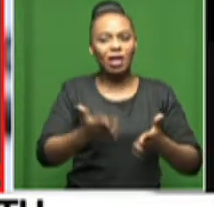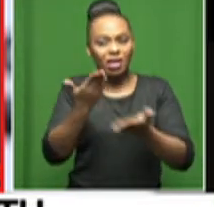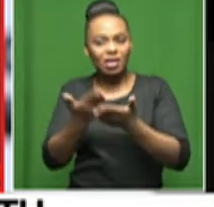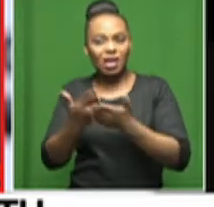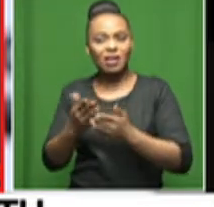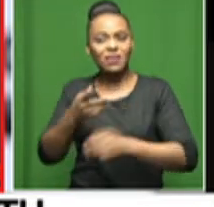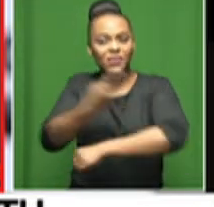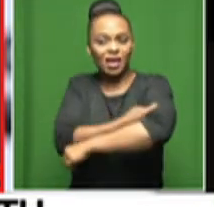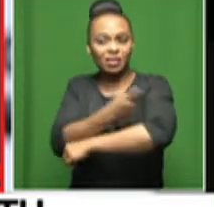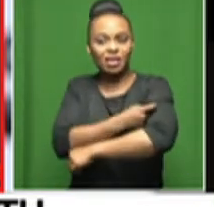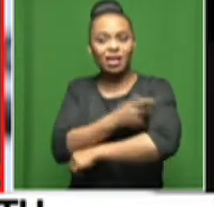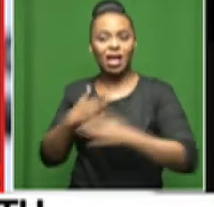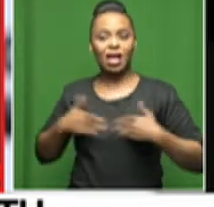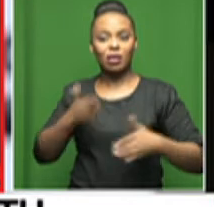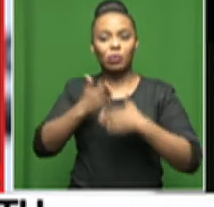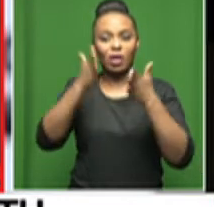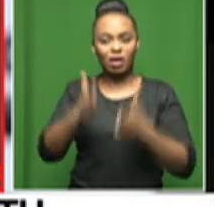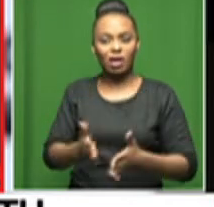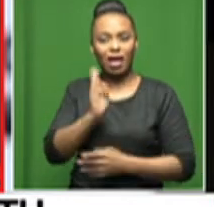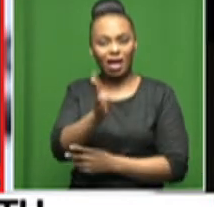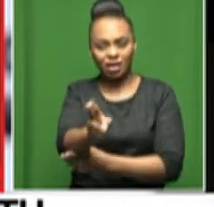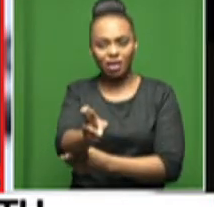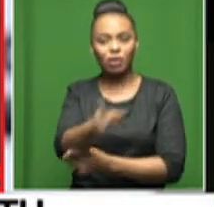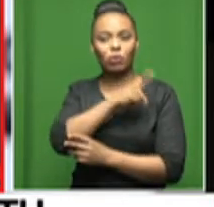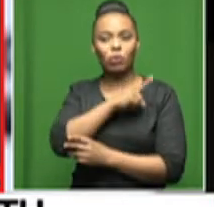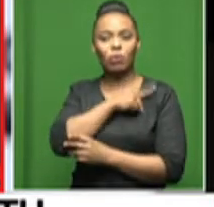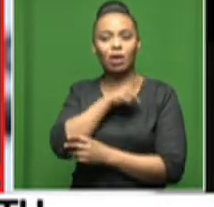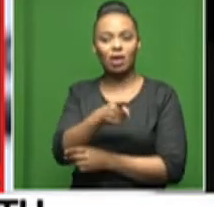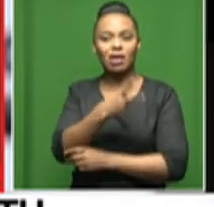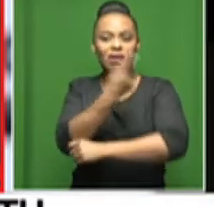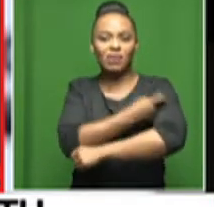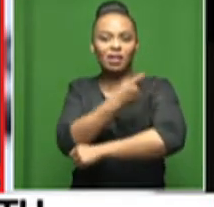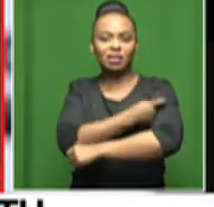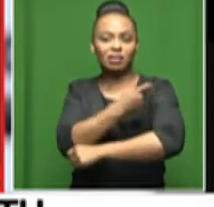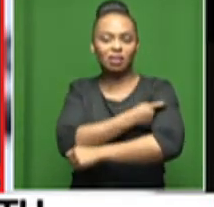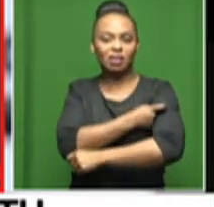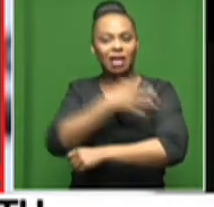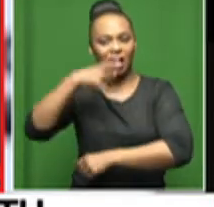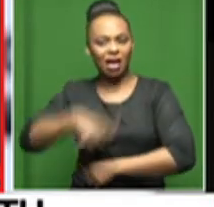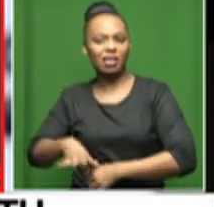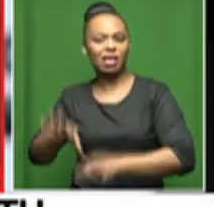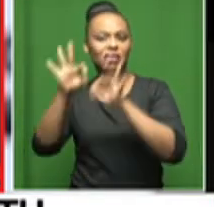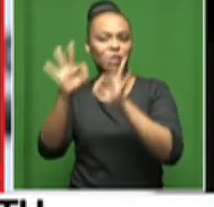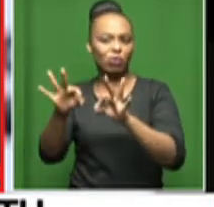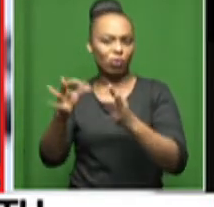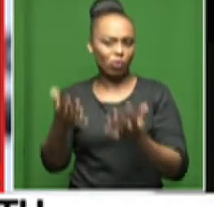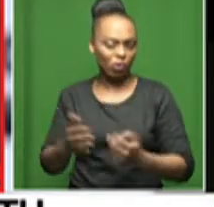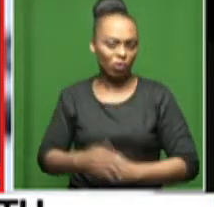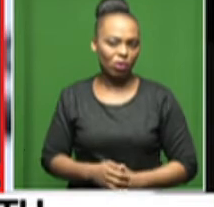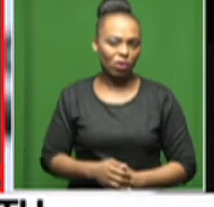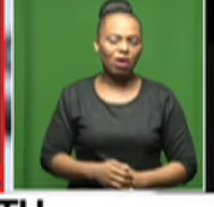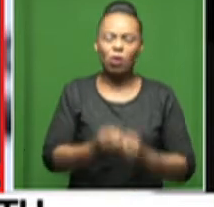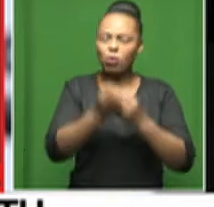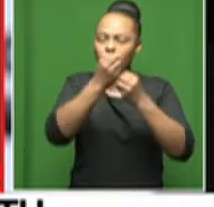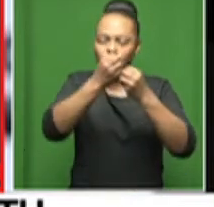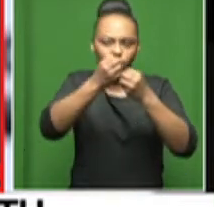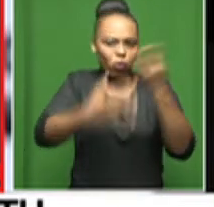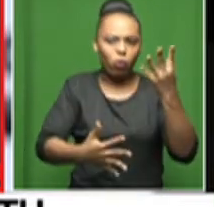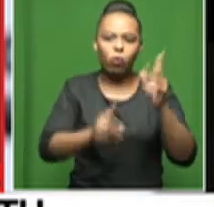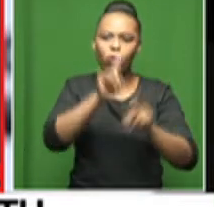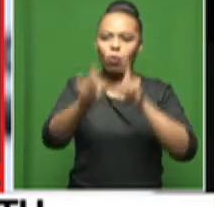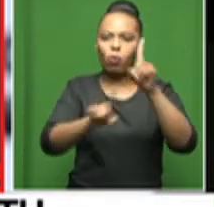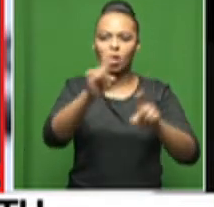workers again when more effective vaccines are secured? And I think there's quite a number of questions that have